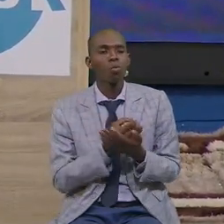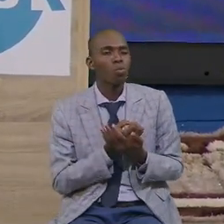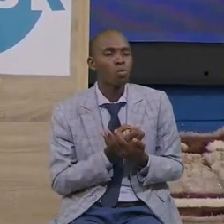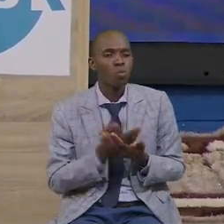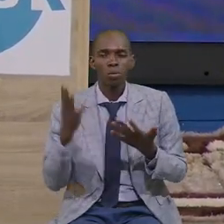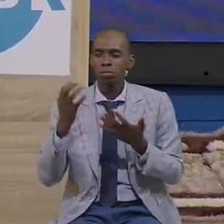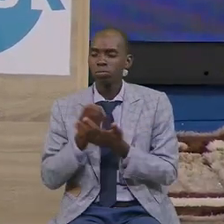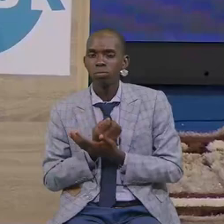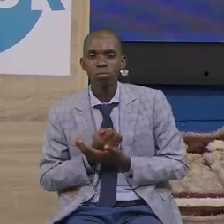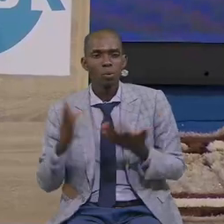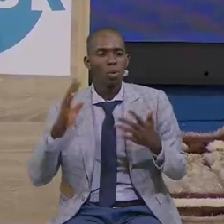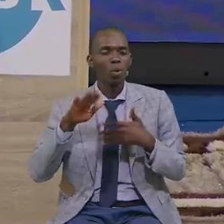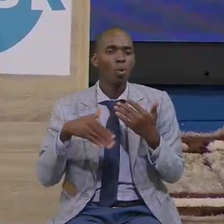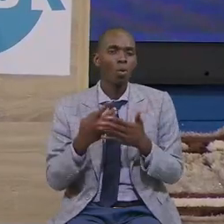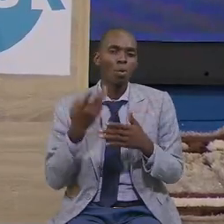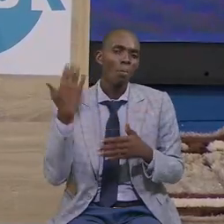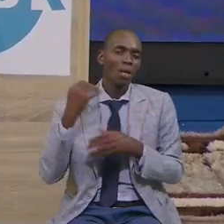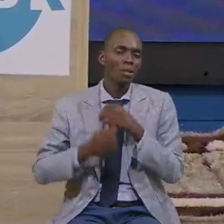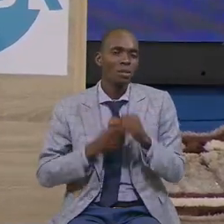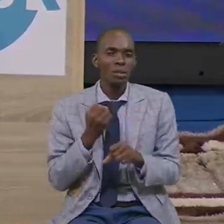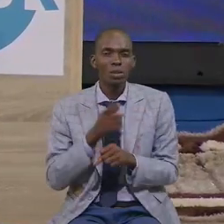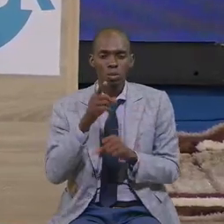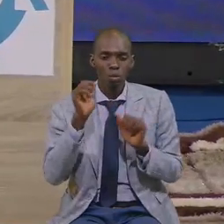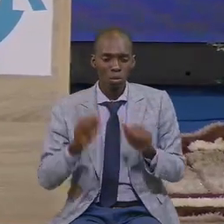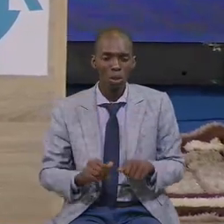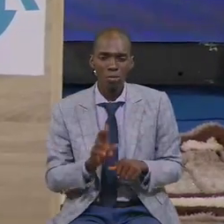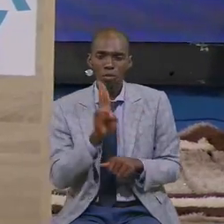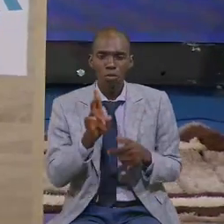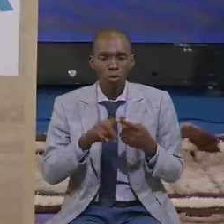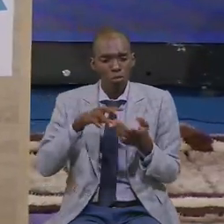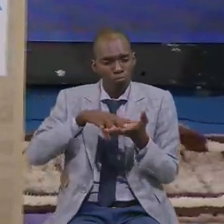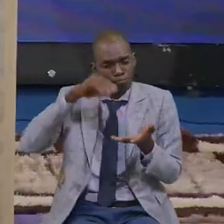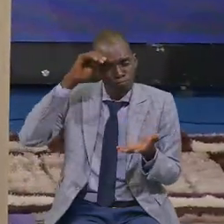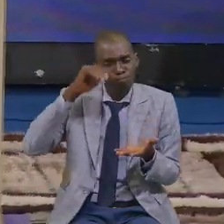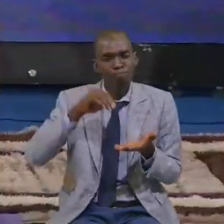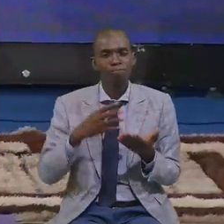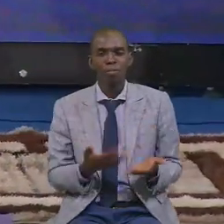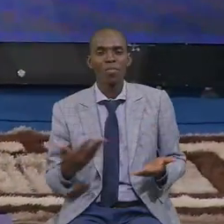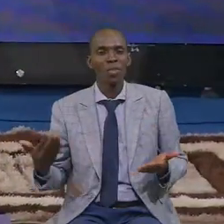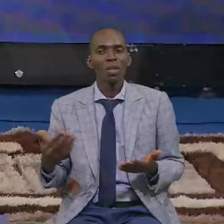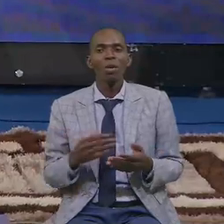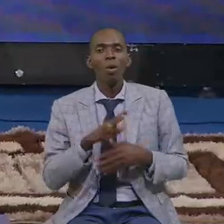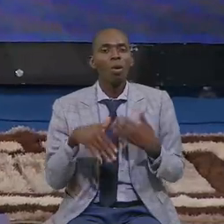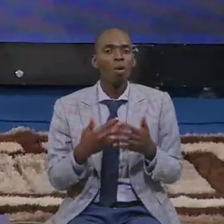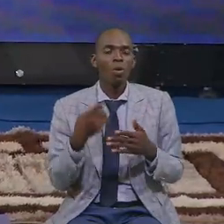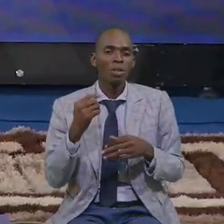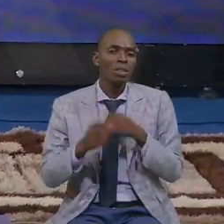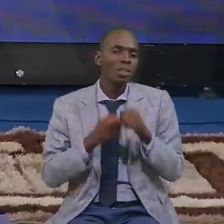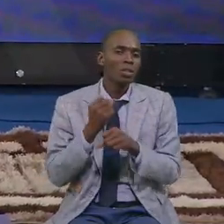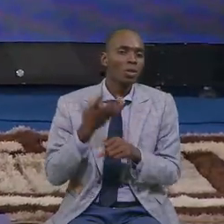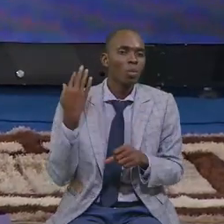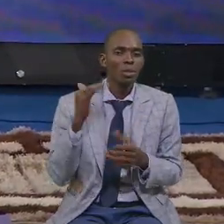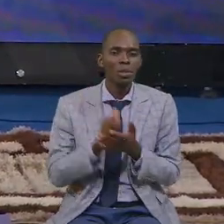years when you can learn, all those years when you can have a kind of pursuit